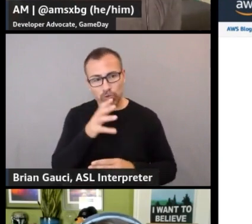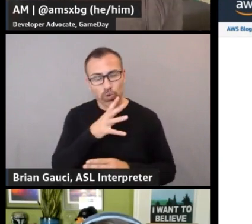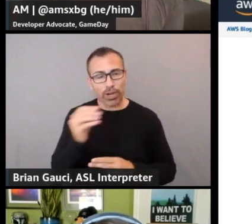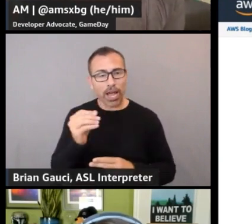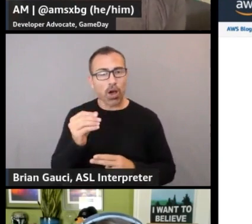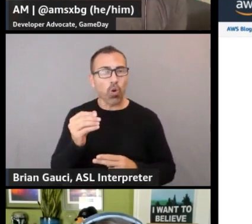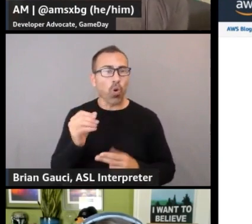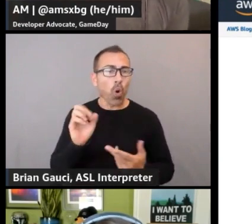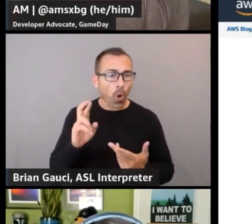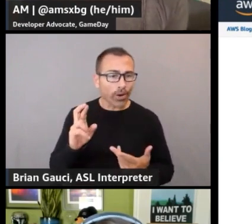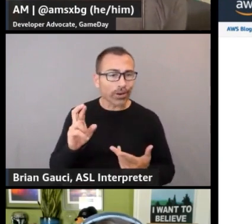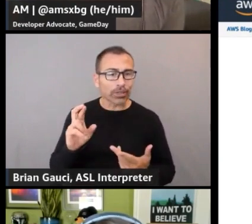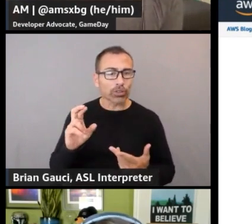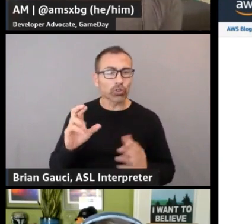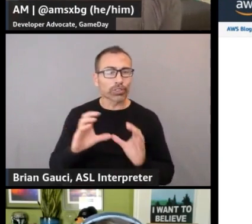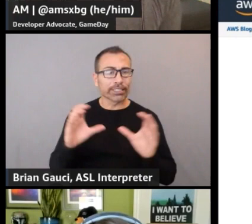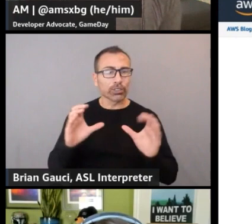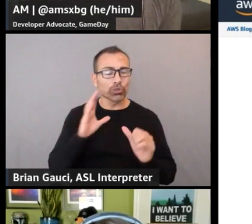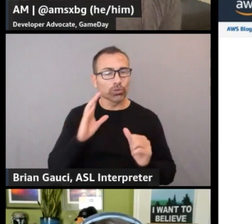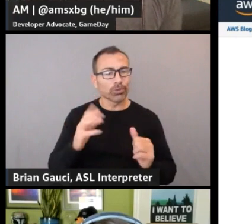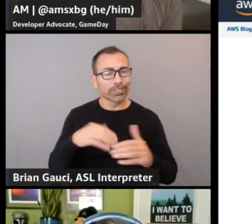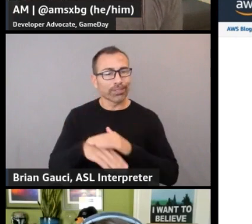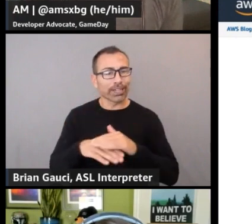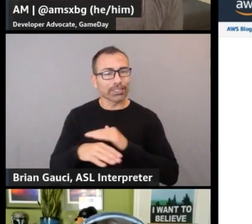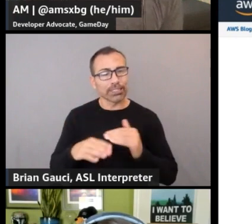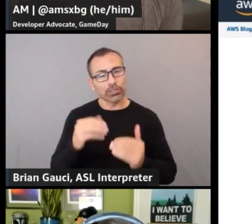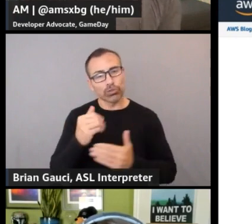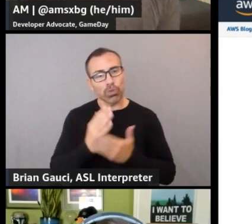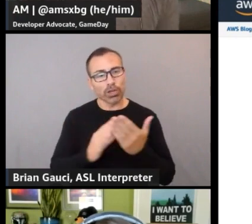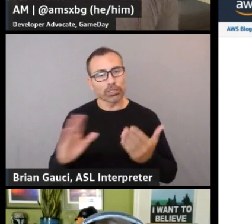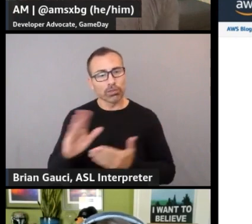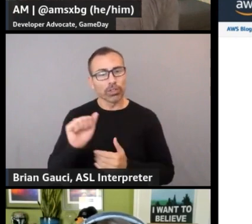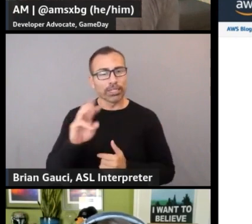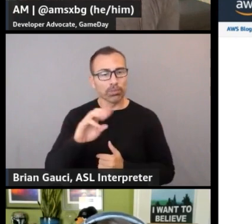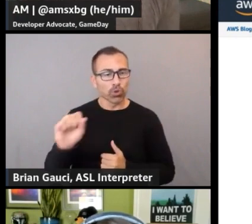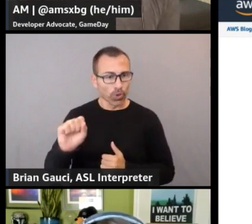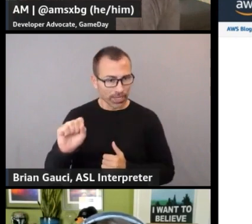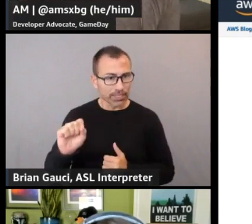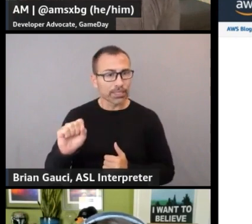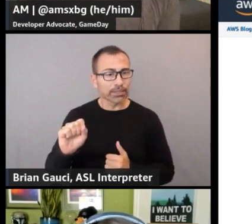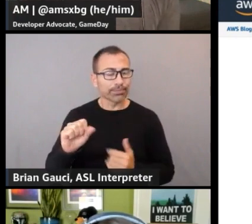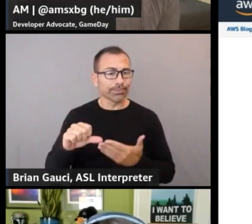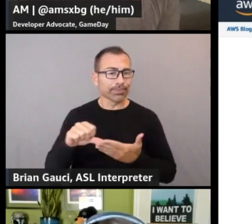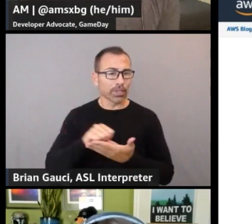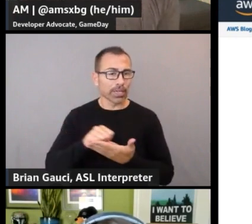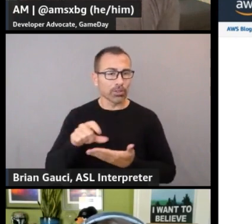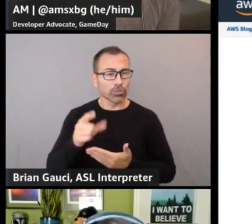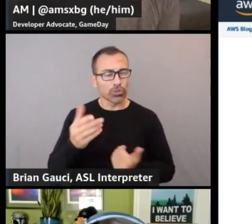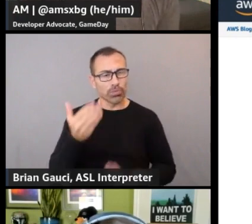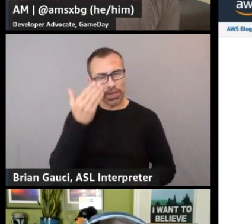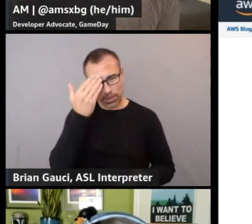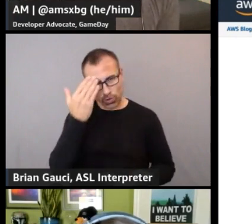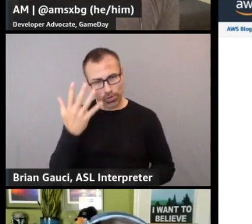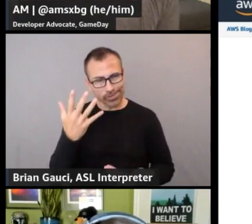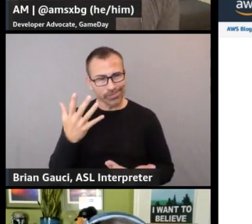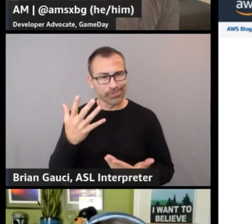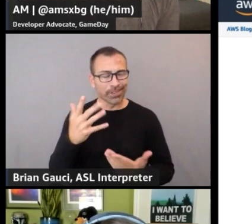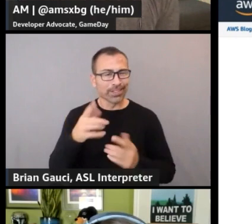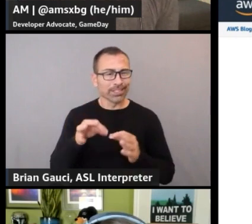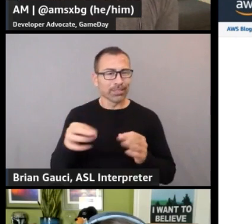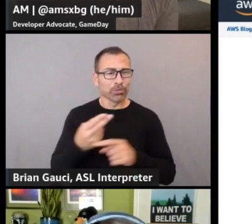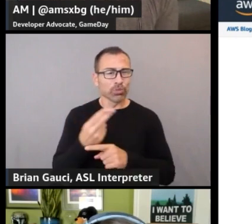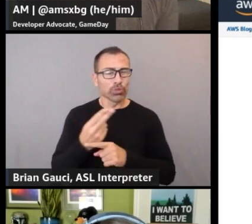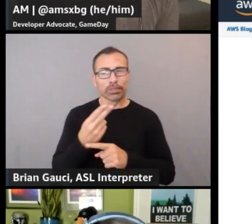will give access to certain parts of your AWS account, right? And this is, you may be familiar with it in a simple use case where,